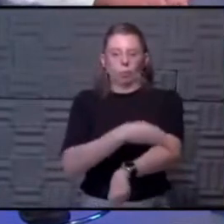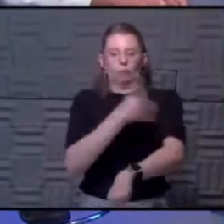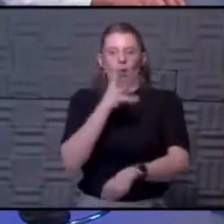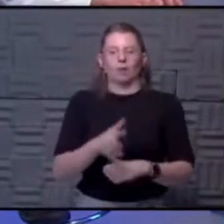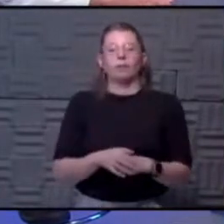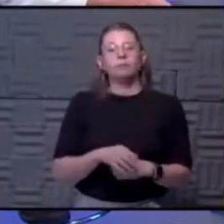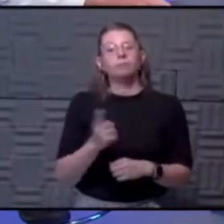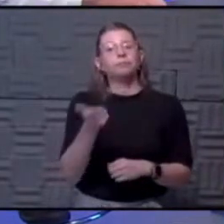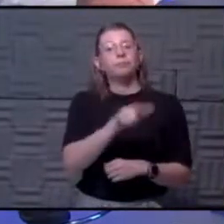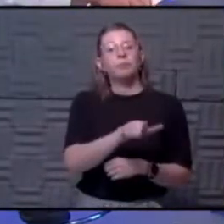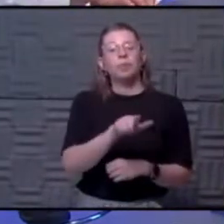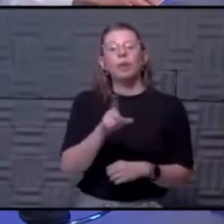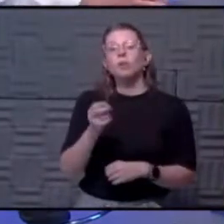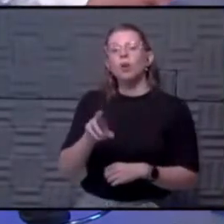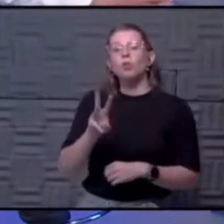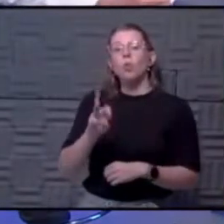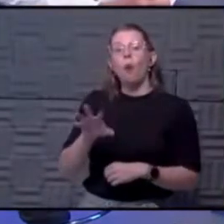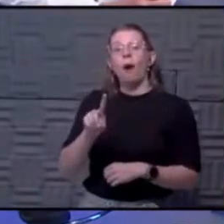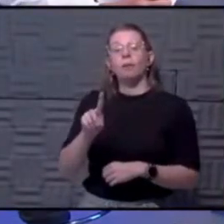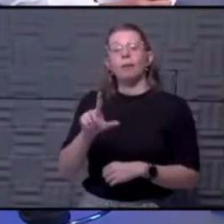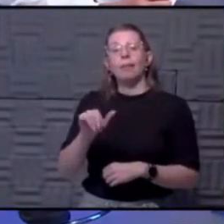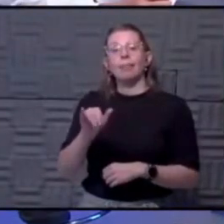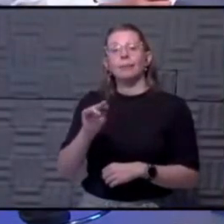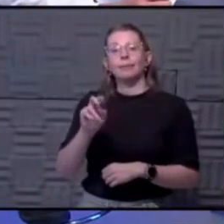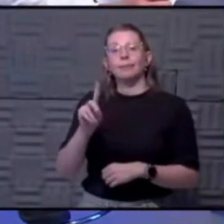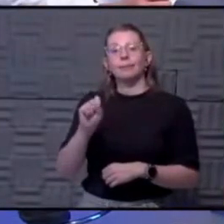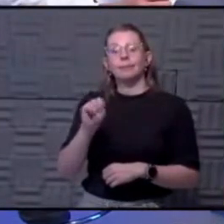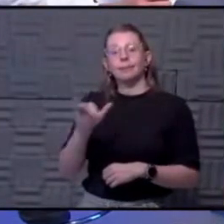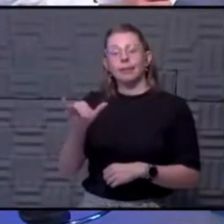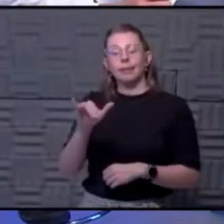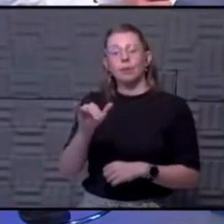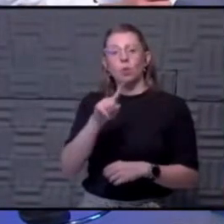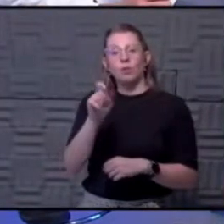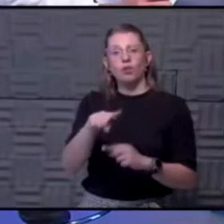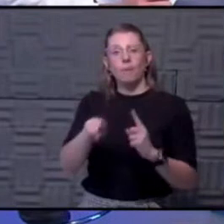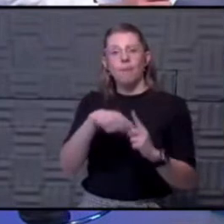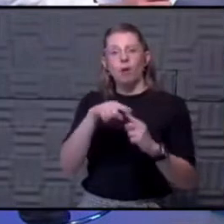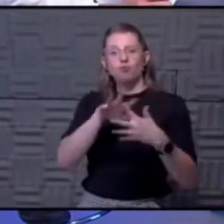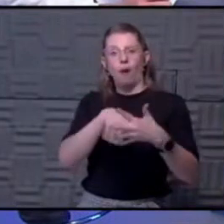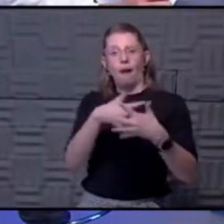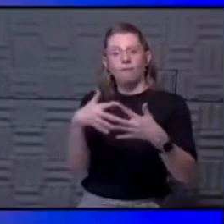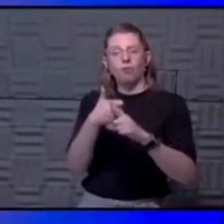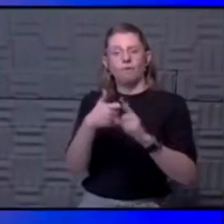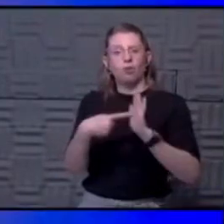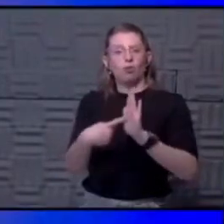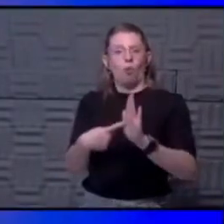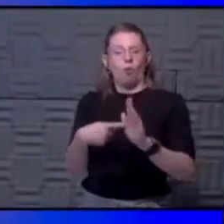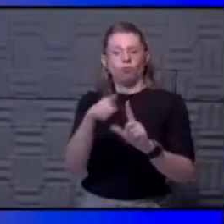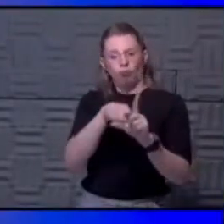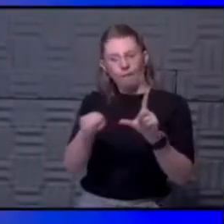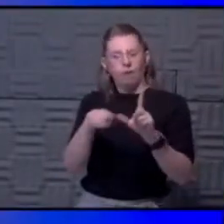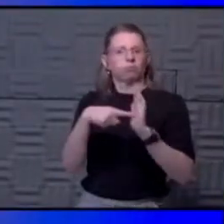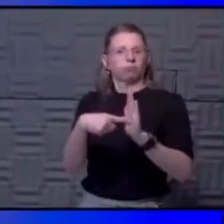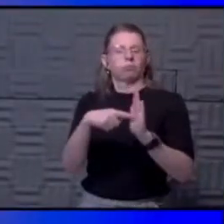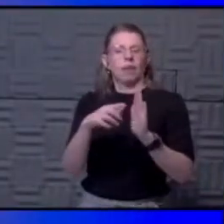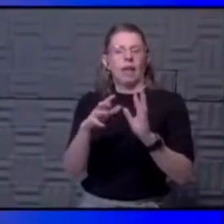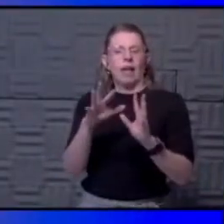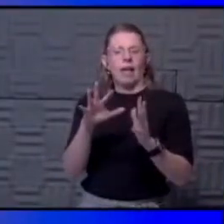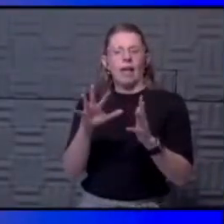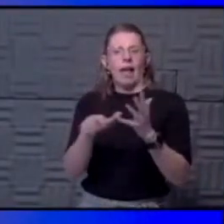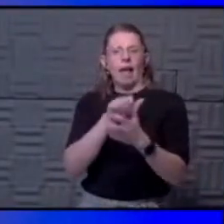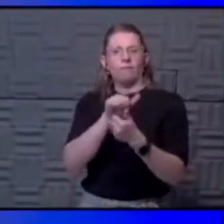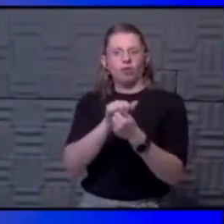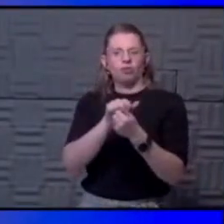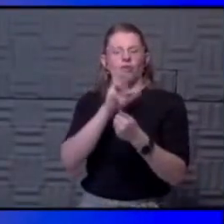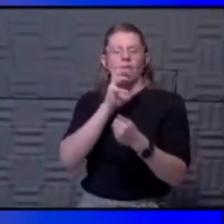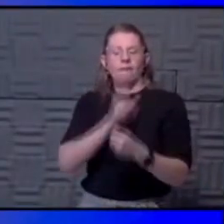Jess. Okay, so Dr. Wild, Lindsay has a question about one of the graphs you showed. She said, so with this graph and the average age at 58